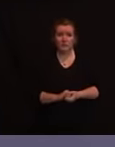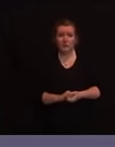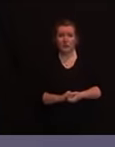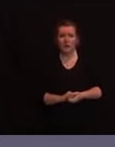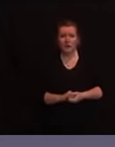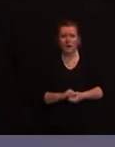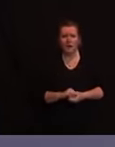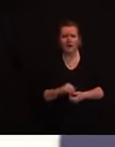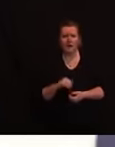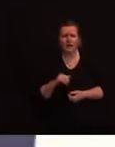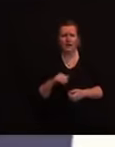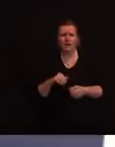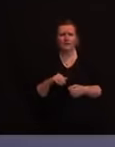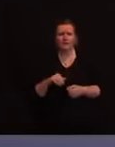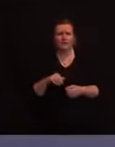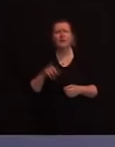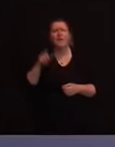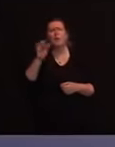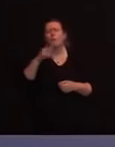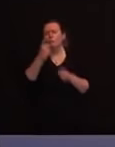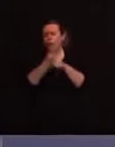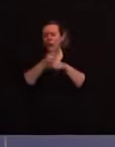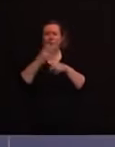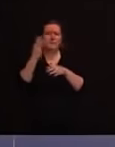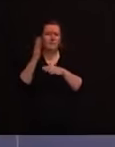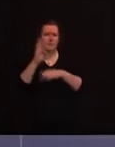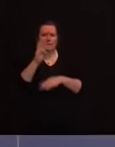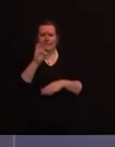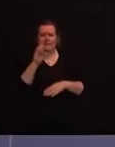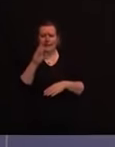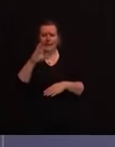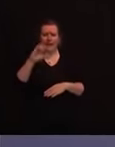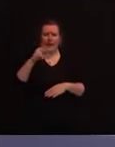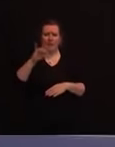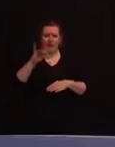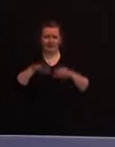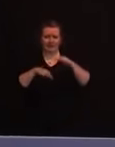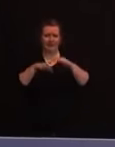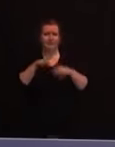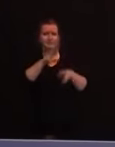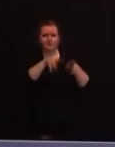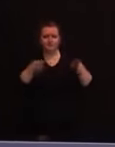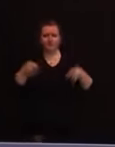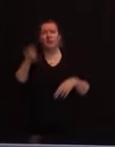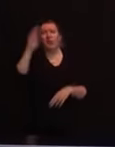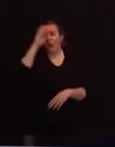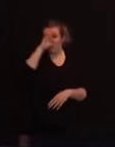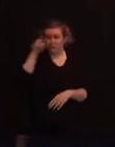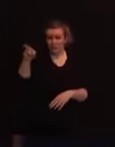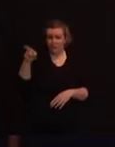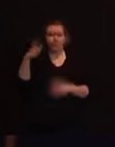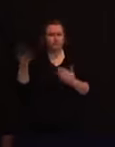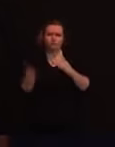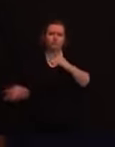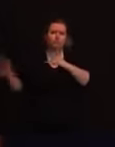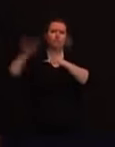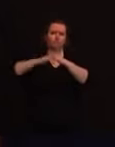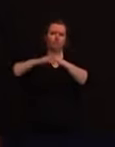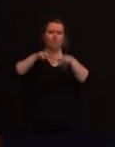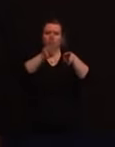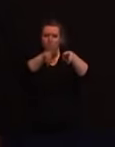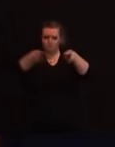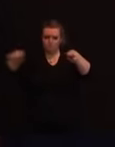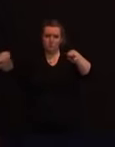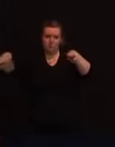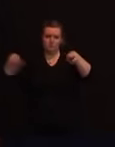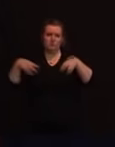that. We know that every single hospital has expanded their bed capacity, and their critical care capacity has been